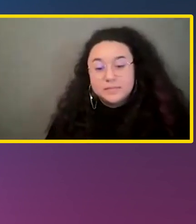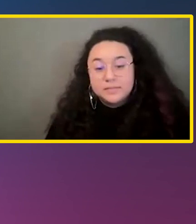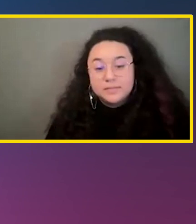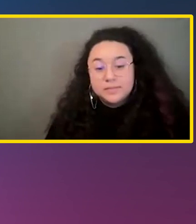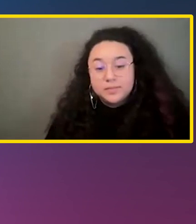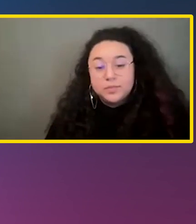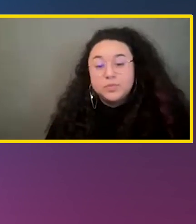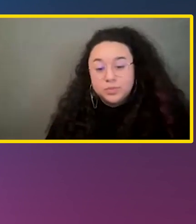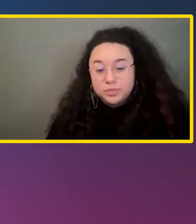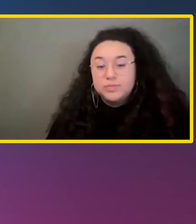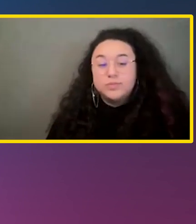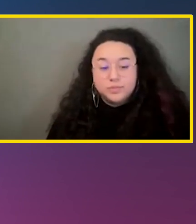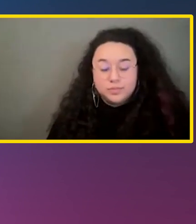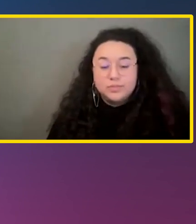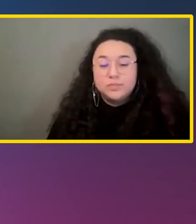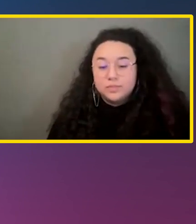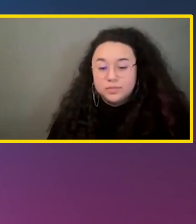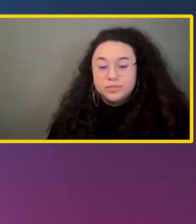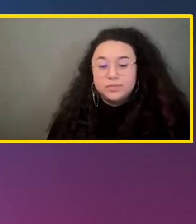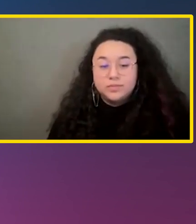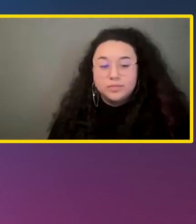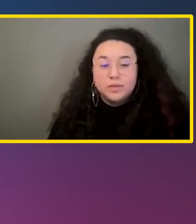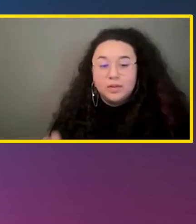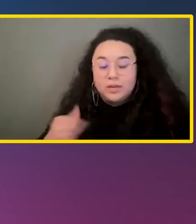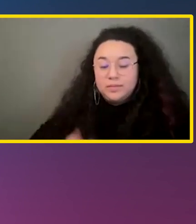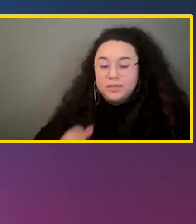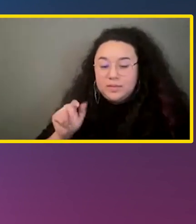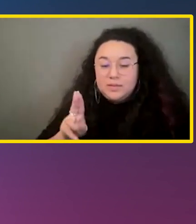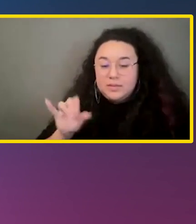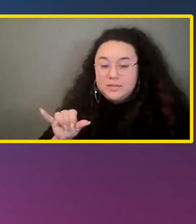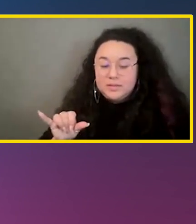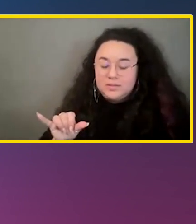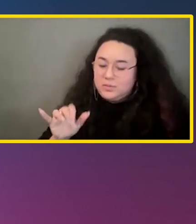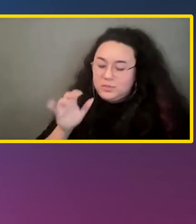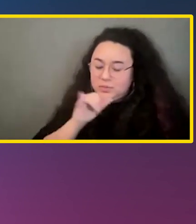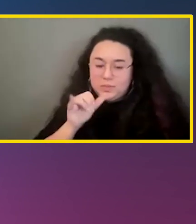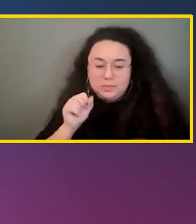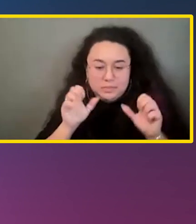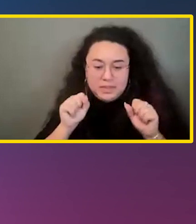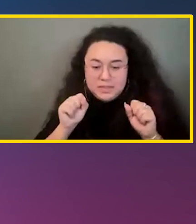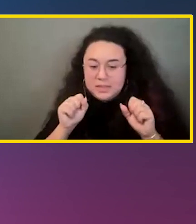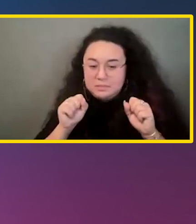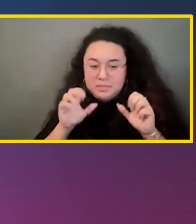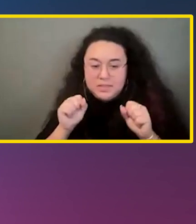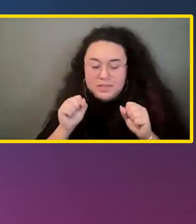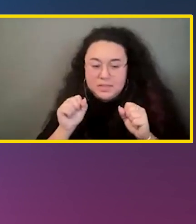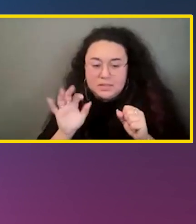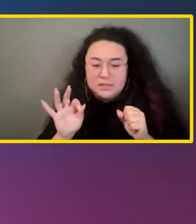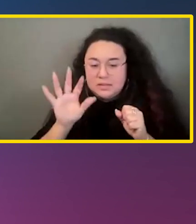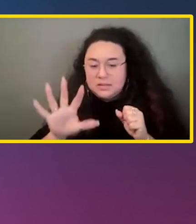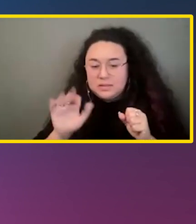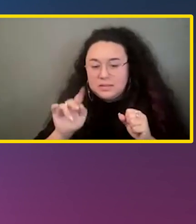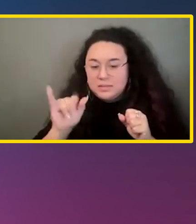Yes. Yes. This is Lindsey. What an amazing offering,